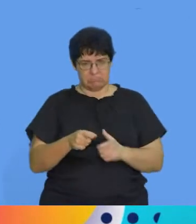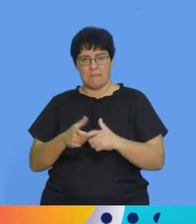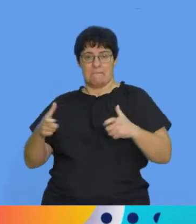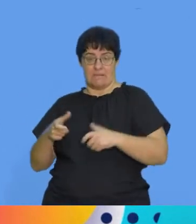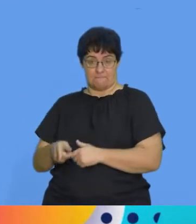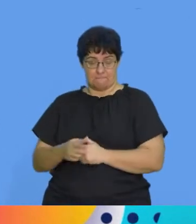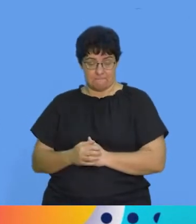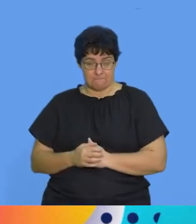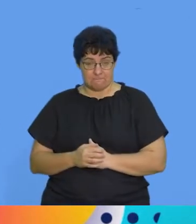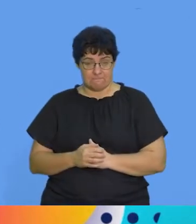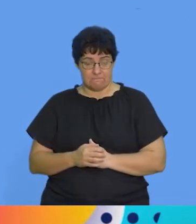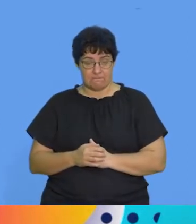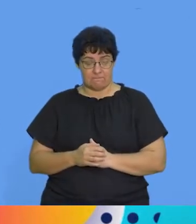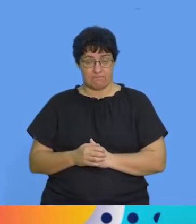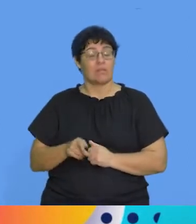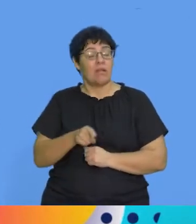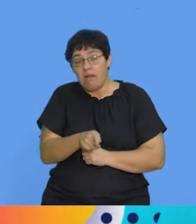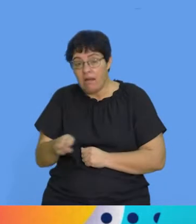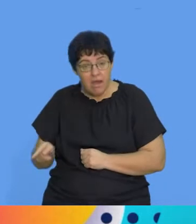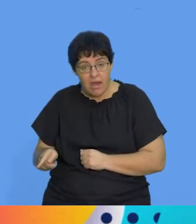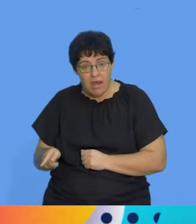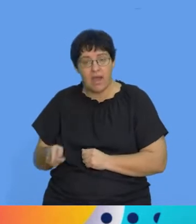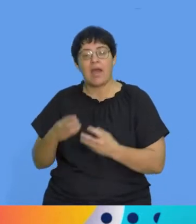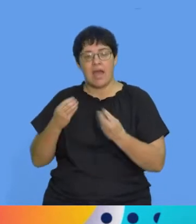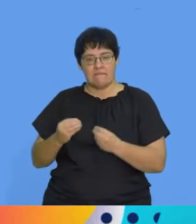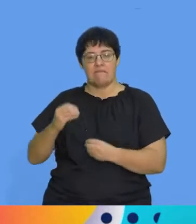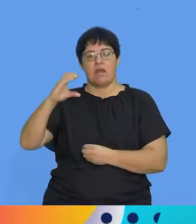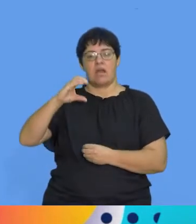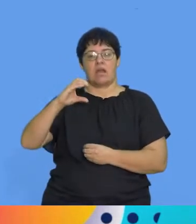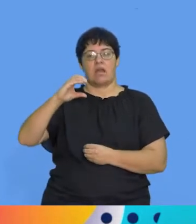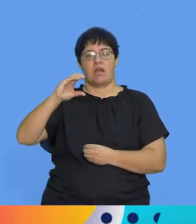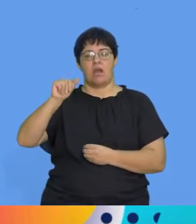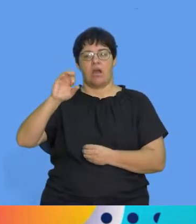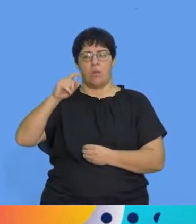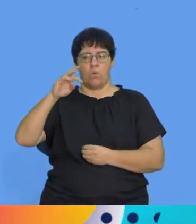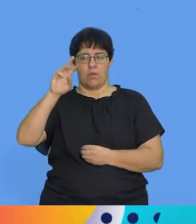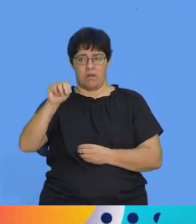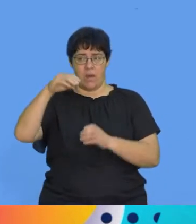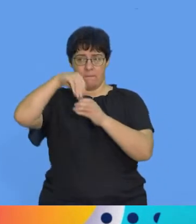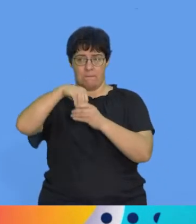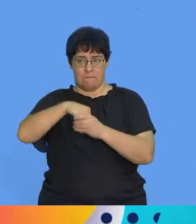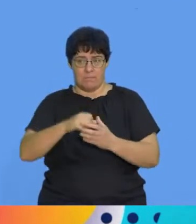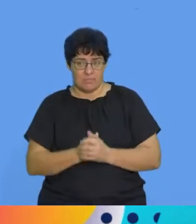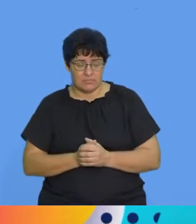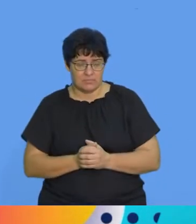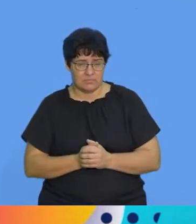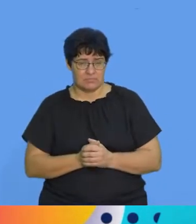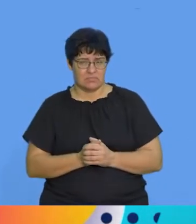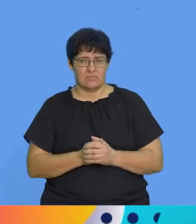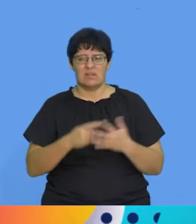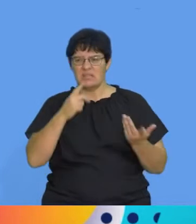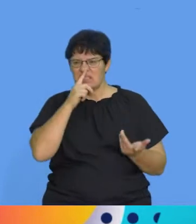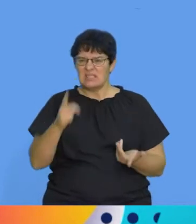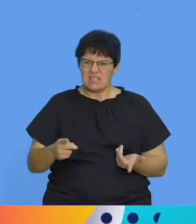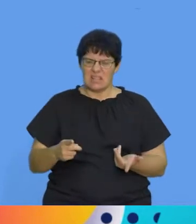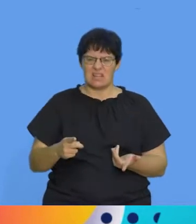one thing they all have is they all have carbon in them. When we looked at an inorganic compound, we might have seen